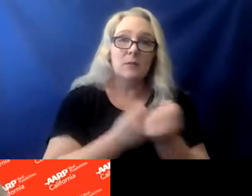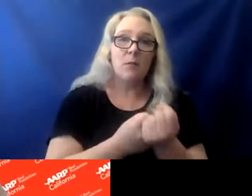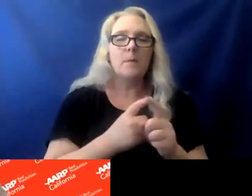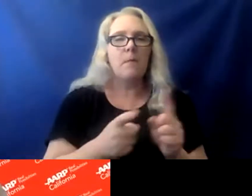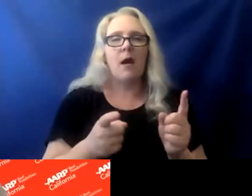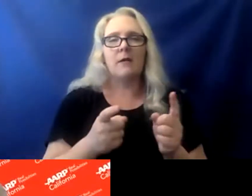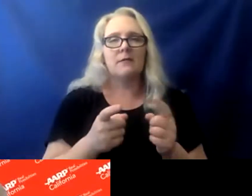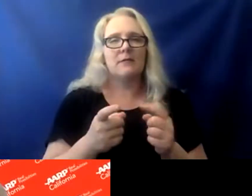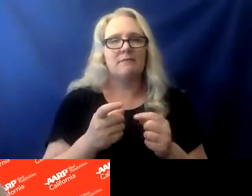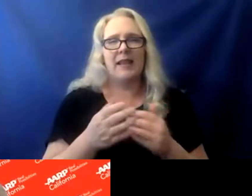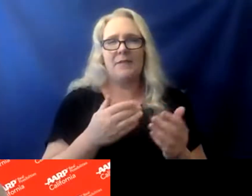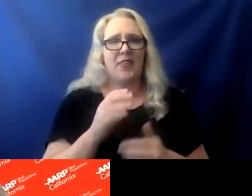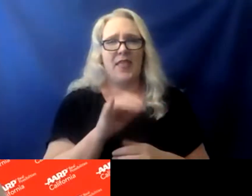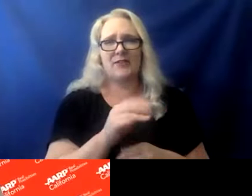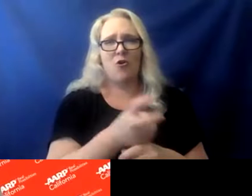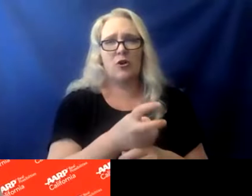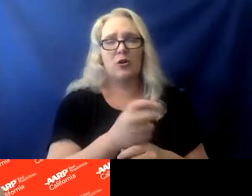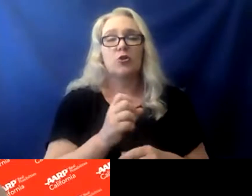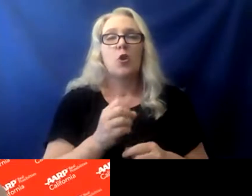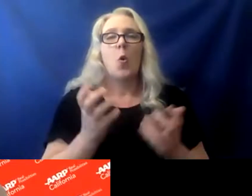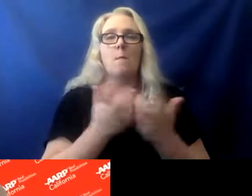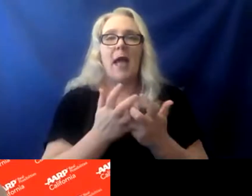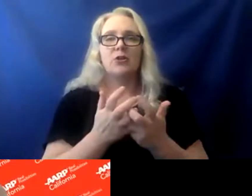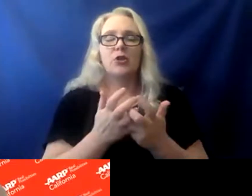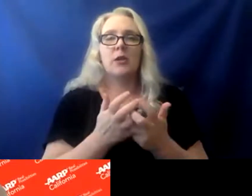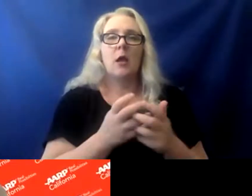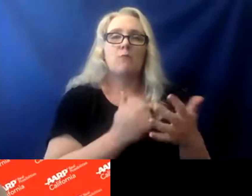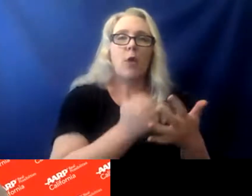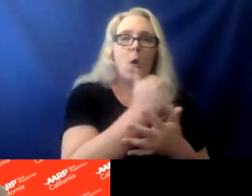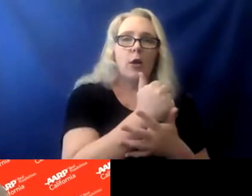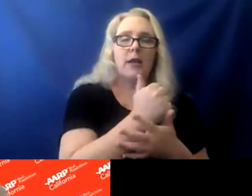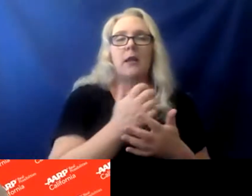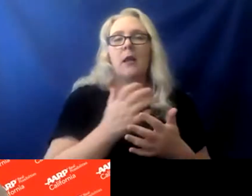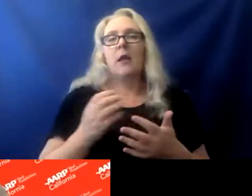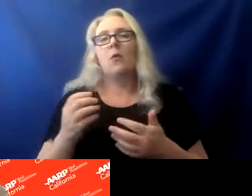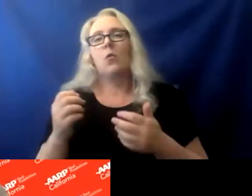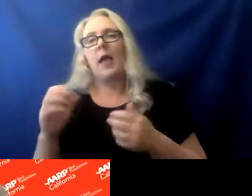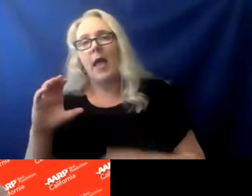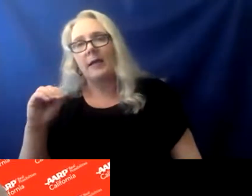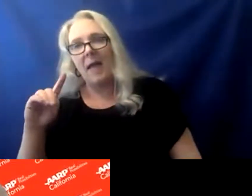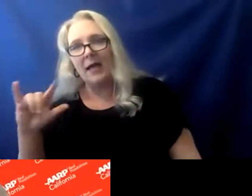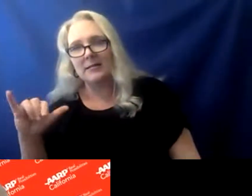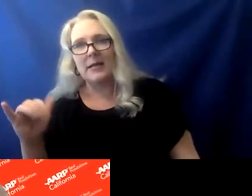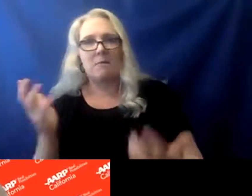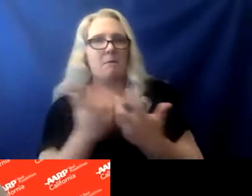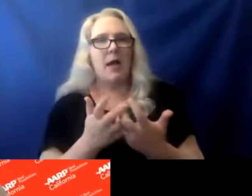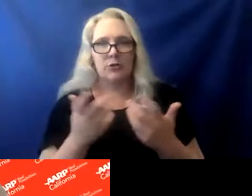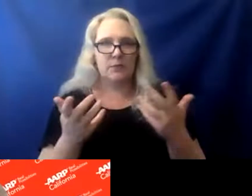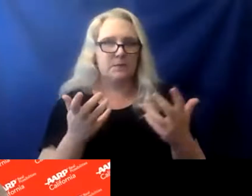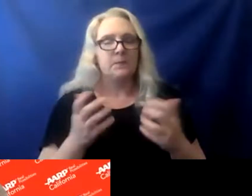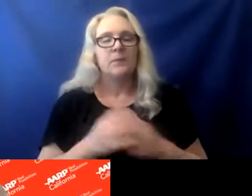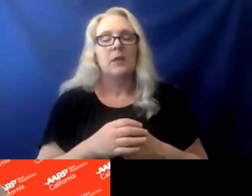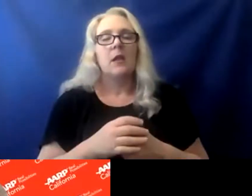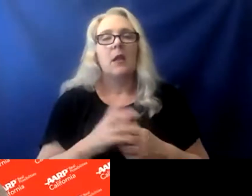be hard. So I think thinking about matching priority and capacity as we make progress quarter by quarter on that. And then Nancy, the